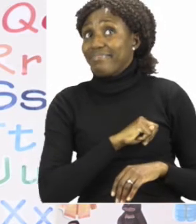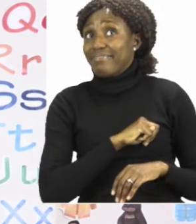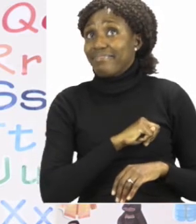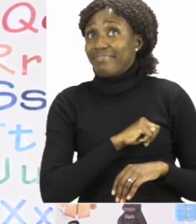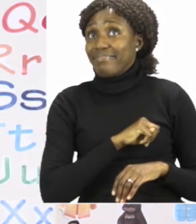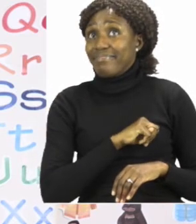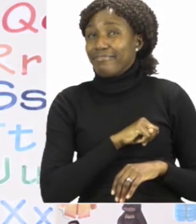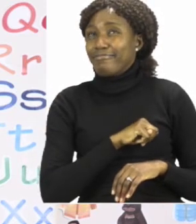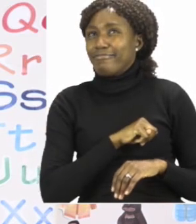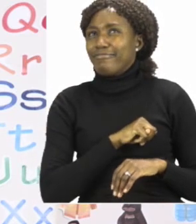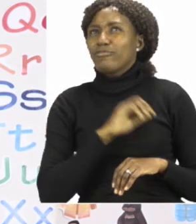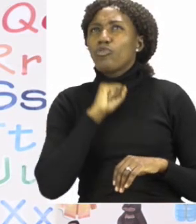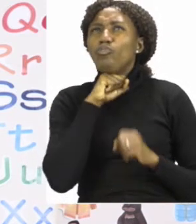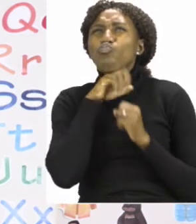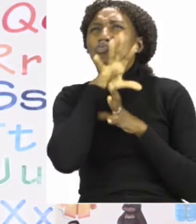like a lion?